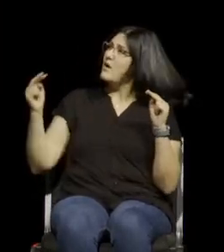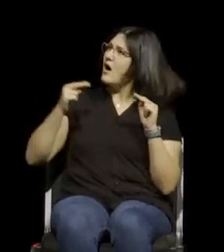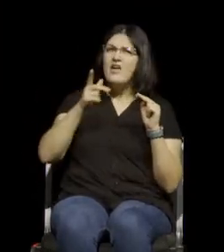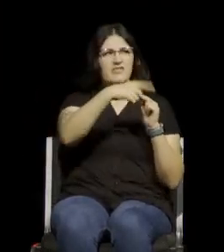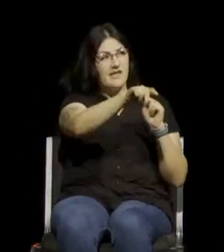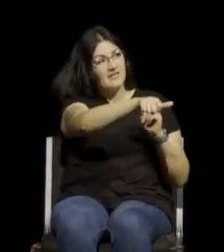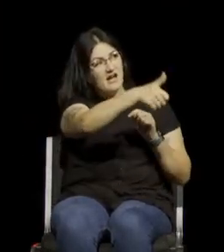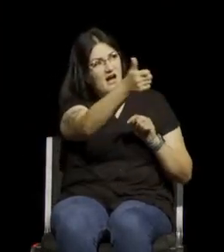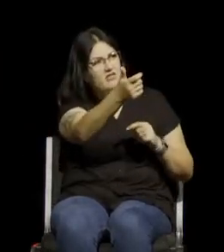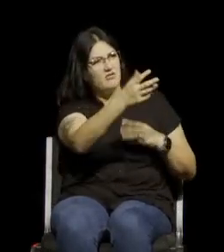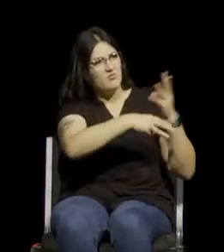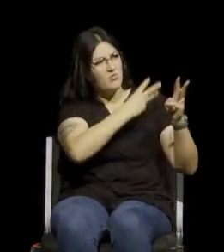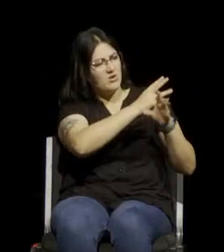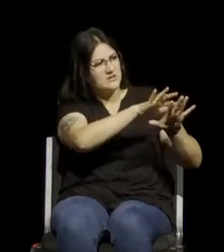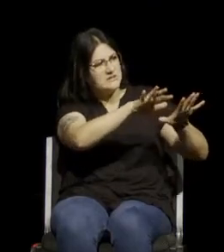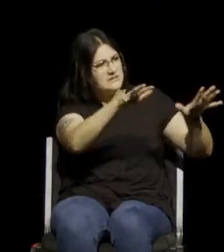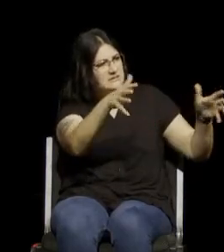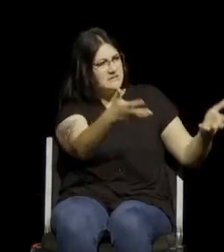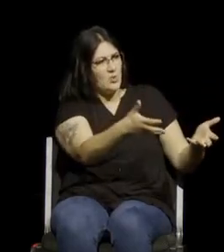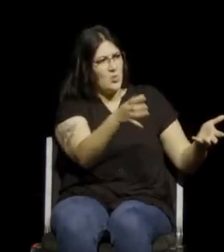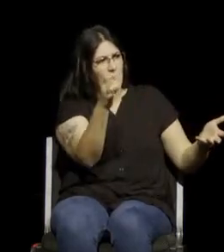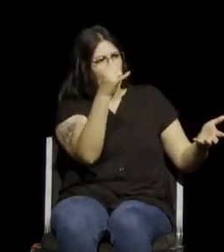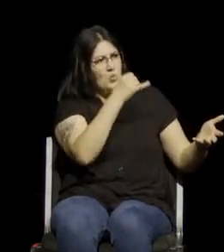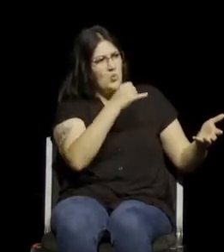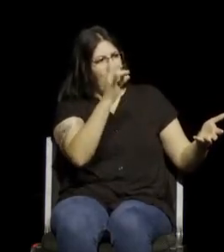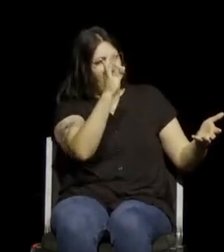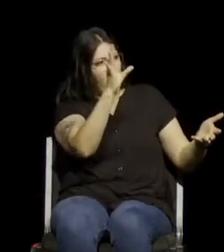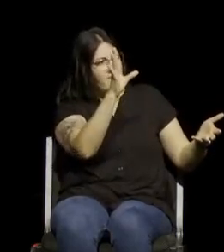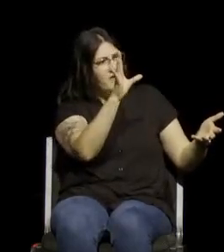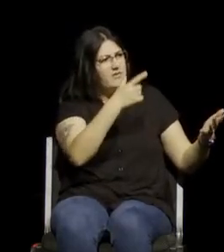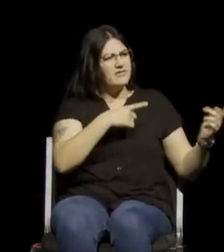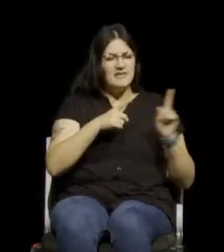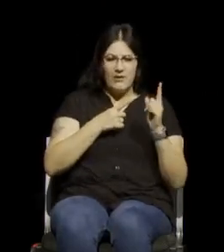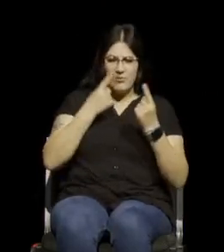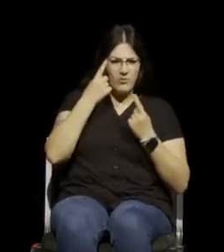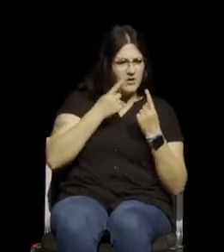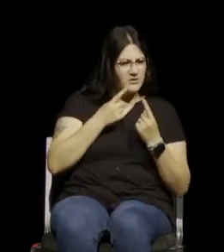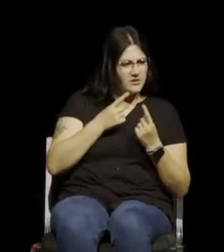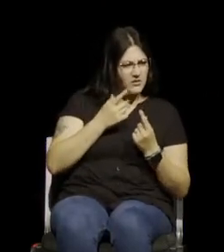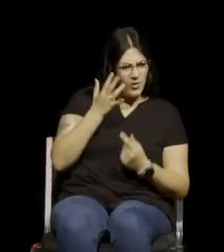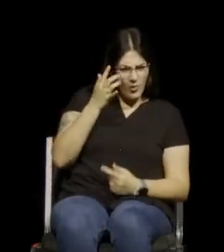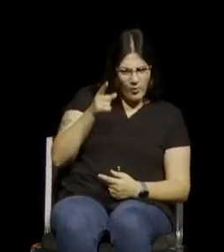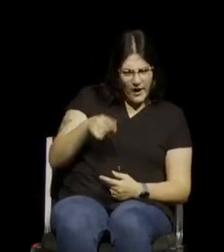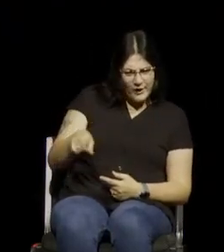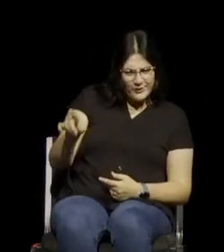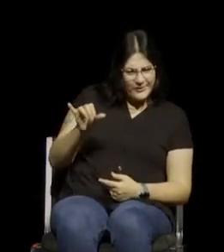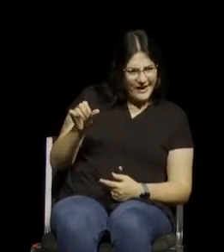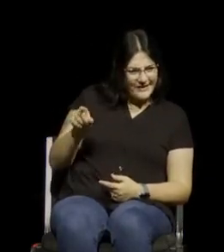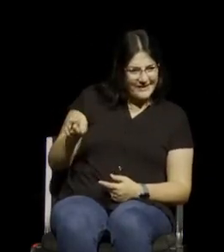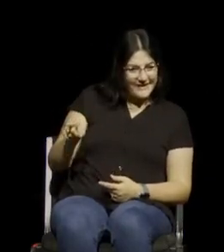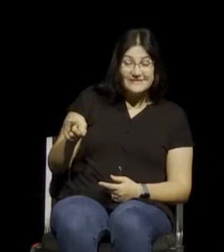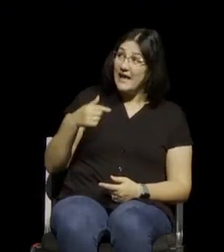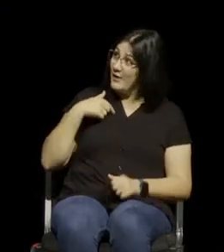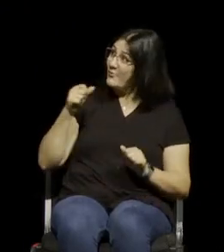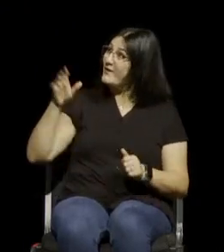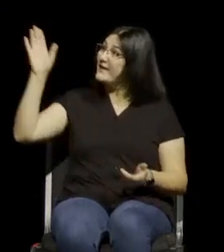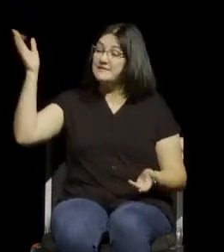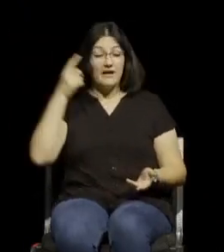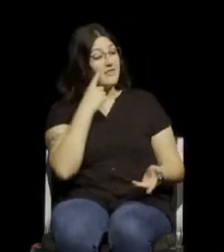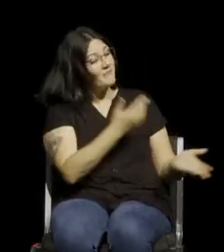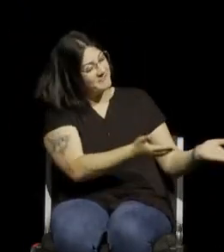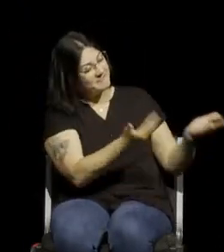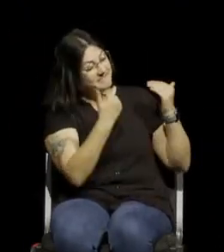world that they will wonder, what is it that produces this good works in you? And that we will be able to point their